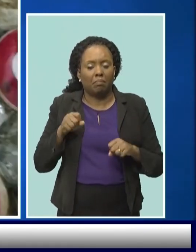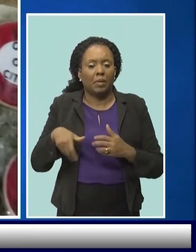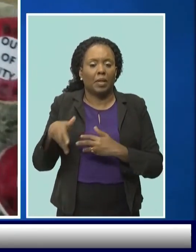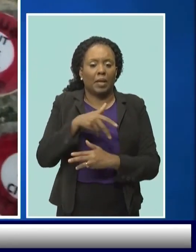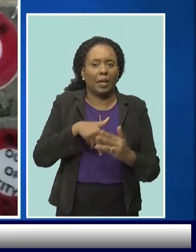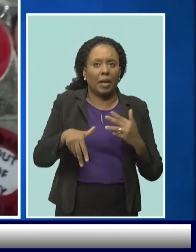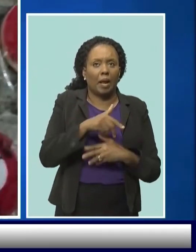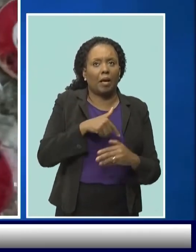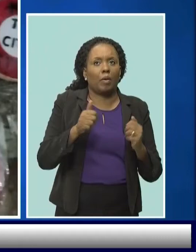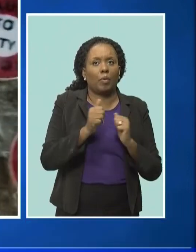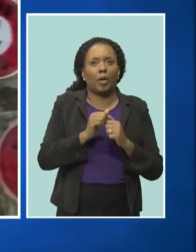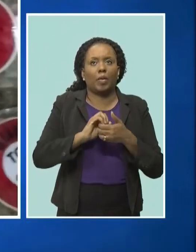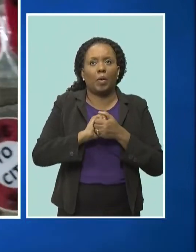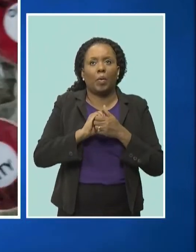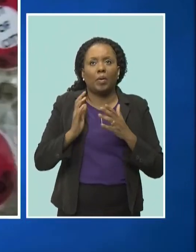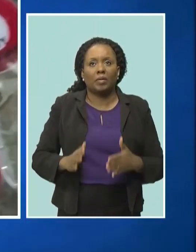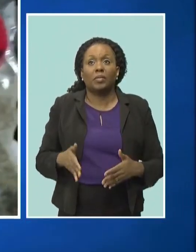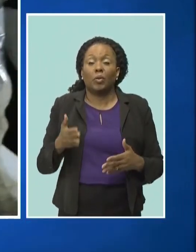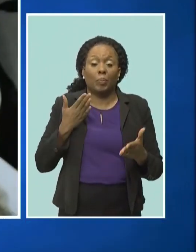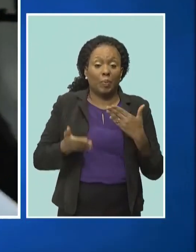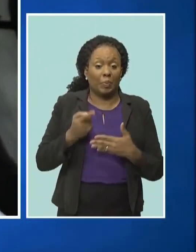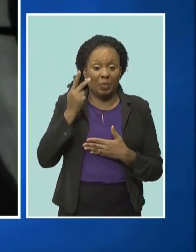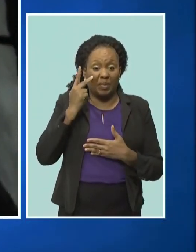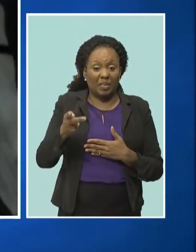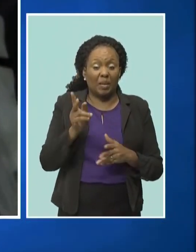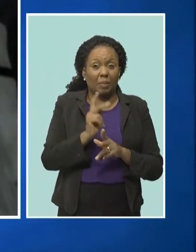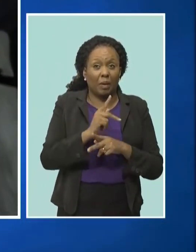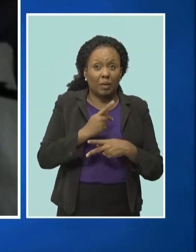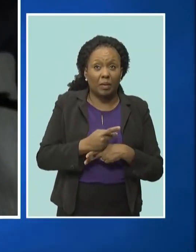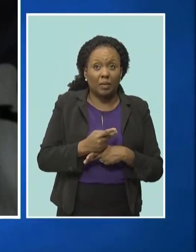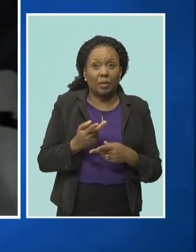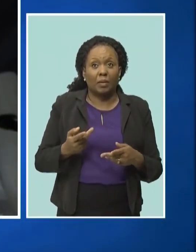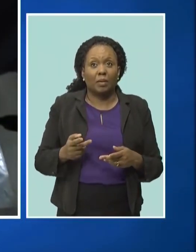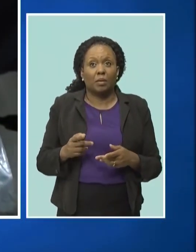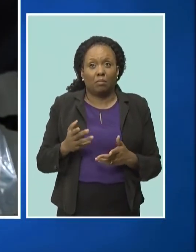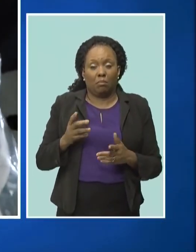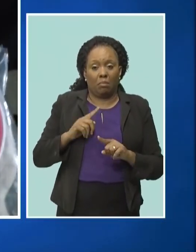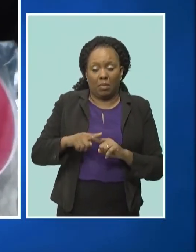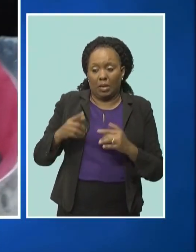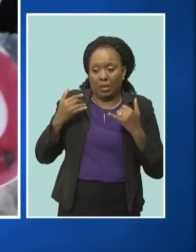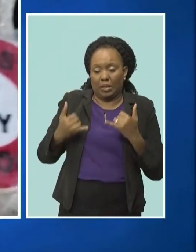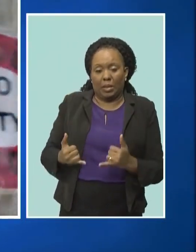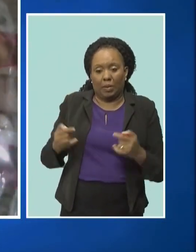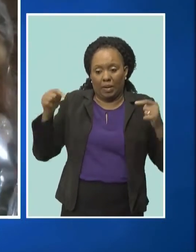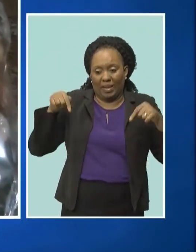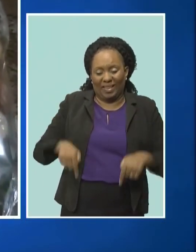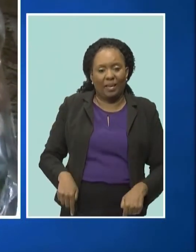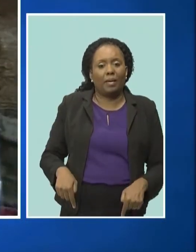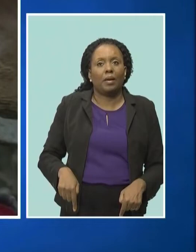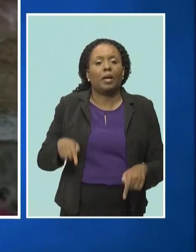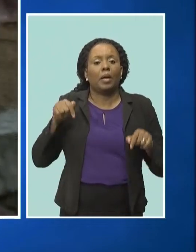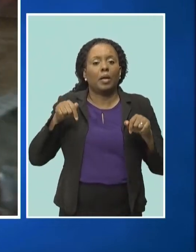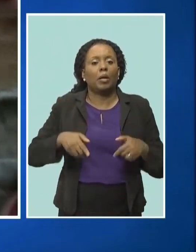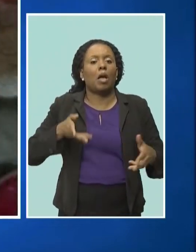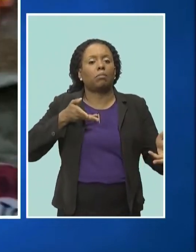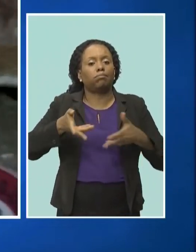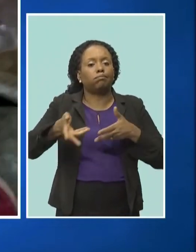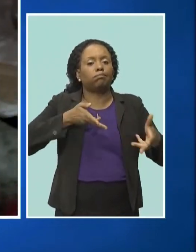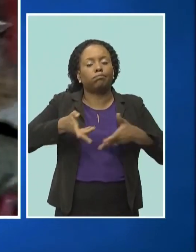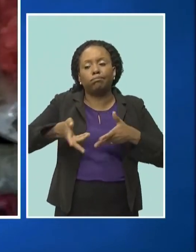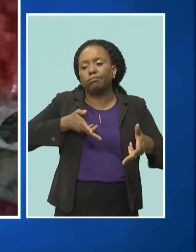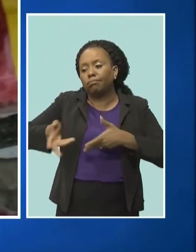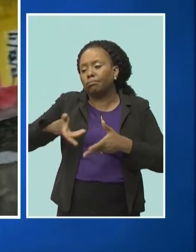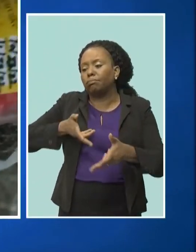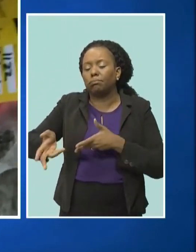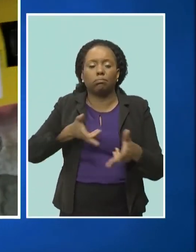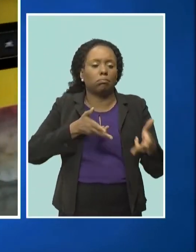owner. So you might see a product in a store, but you're not necessarily meeting the owner, but in this forum, you can have conversations, you can ask